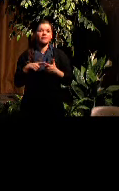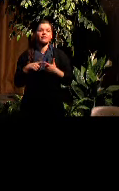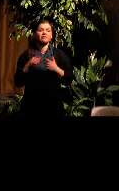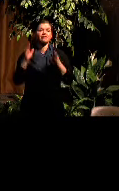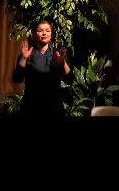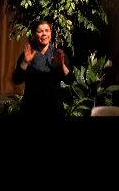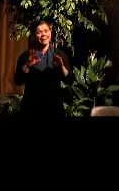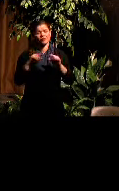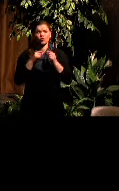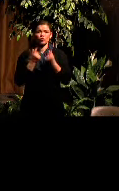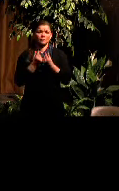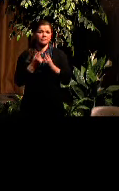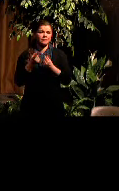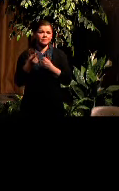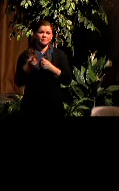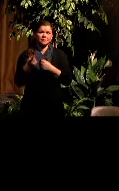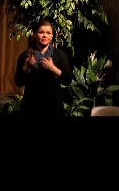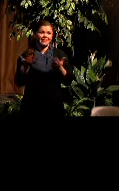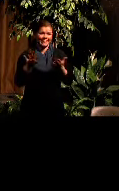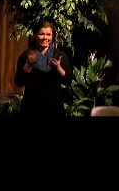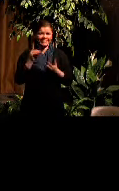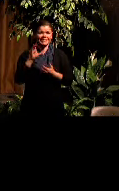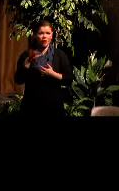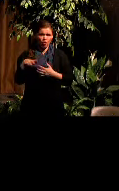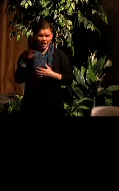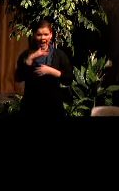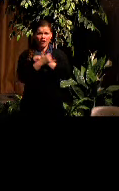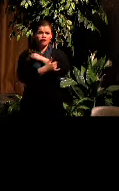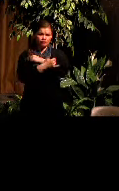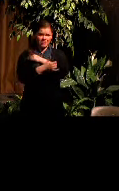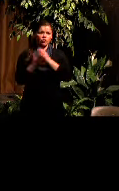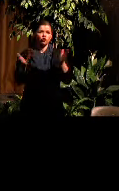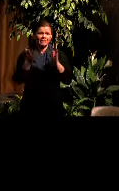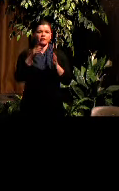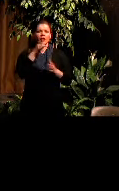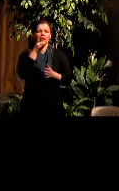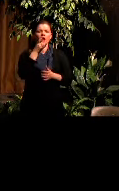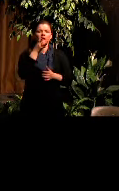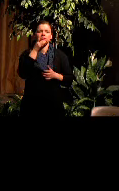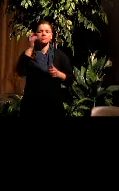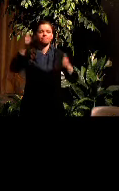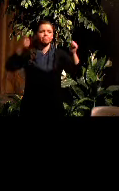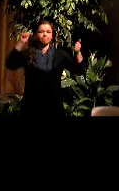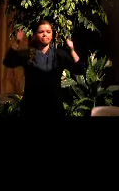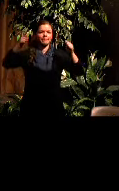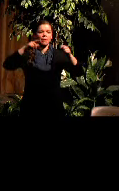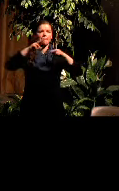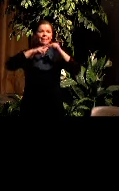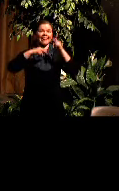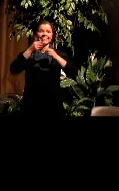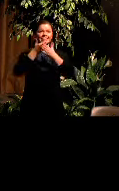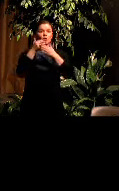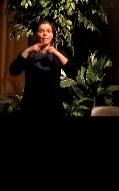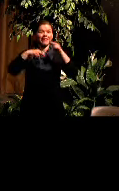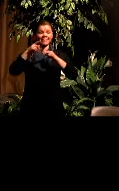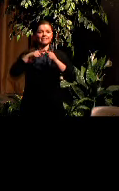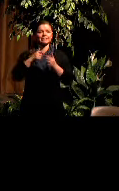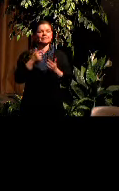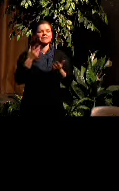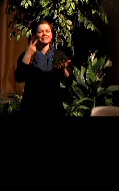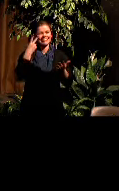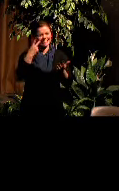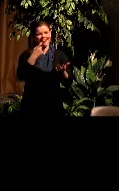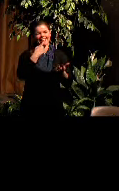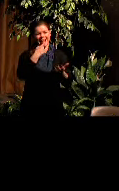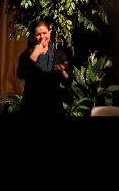the country that are encouraging lights to be put out in these buildings. But I still keep seeing these glass buildings that are going up all over the place. It